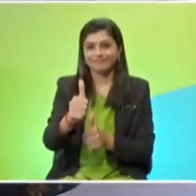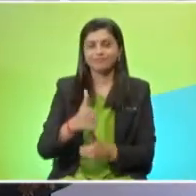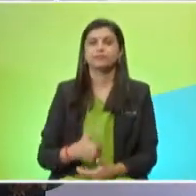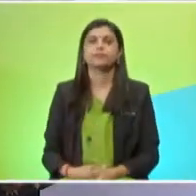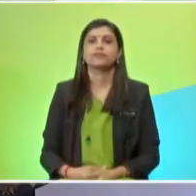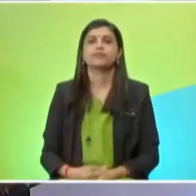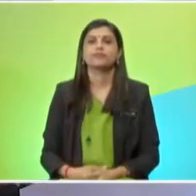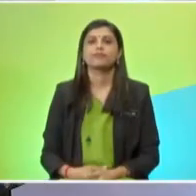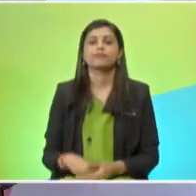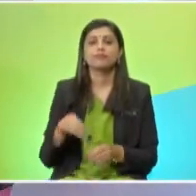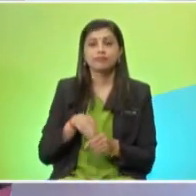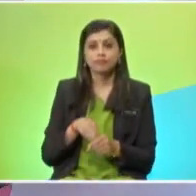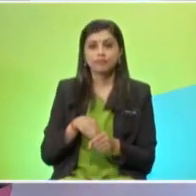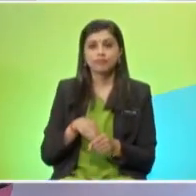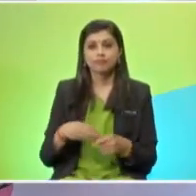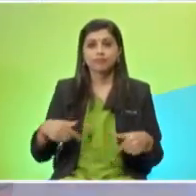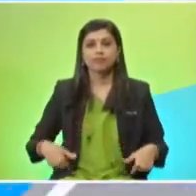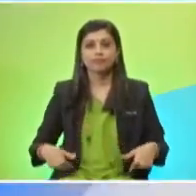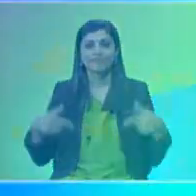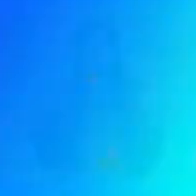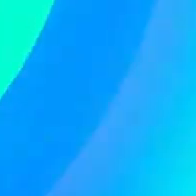It smells great. In the living room.